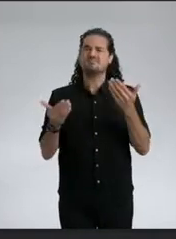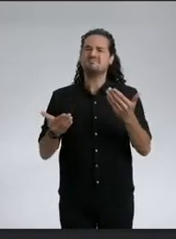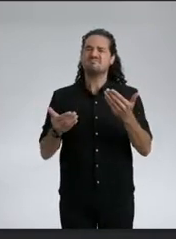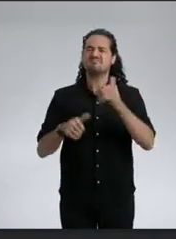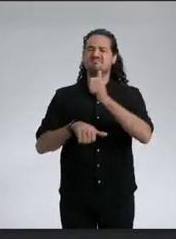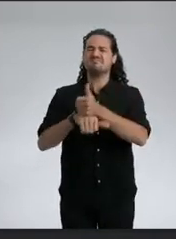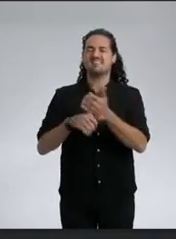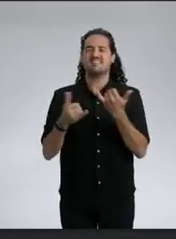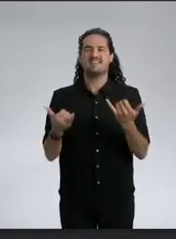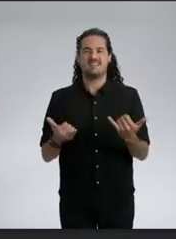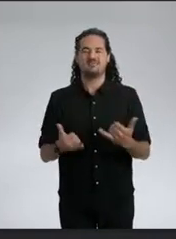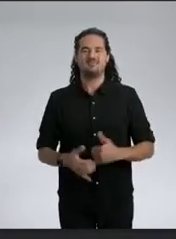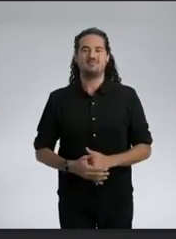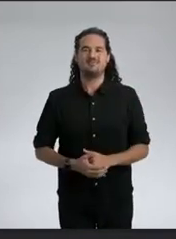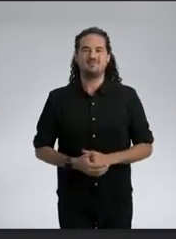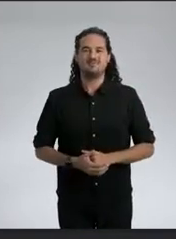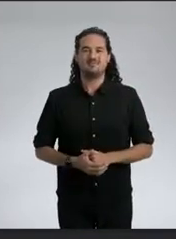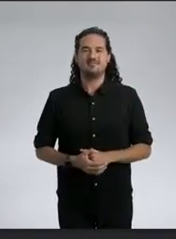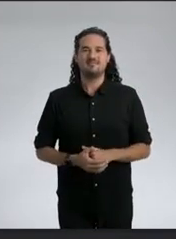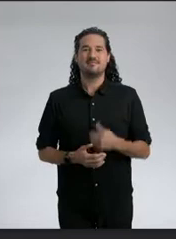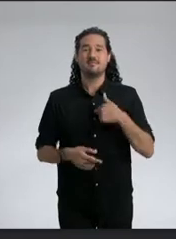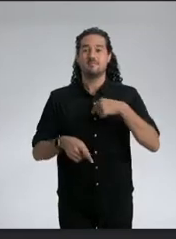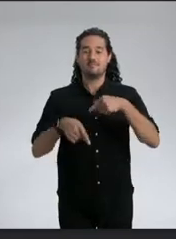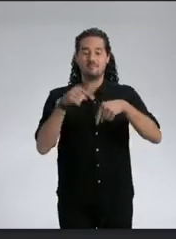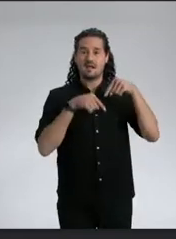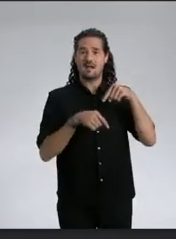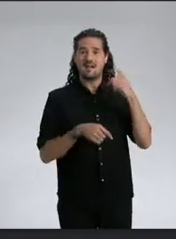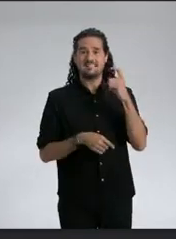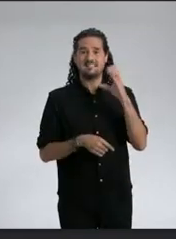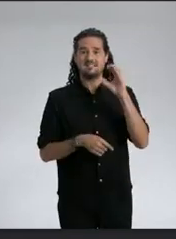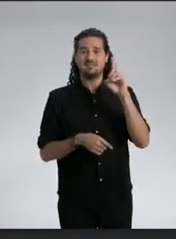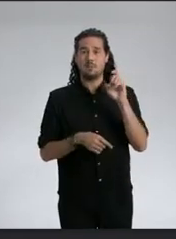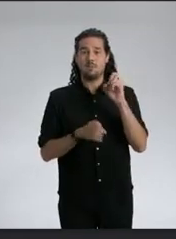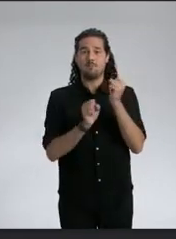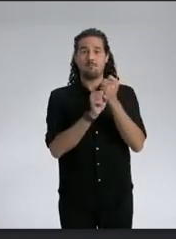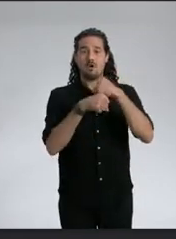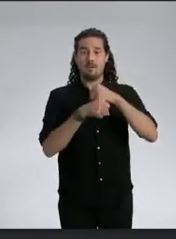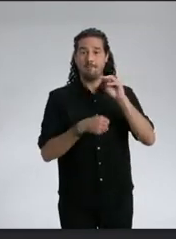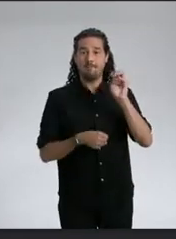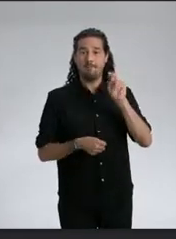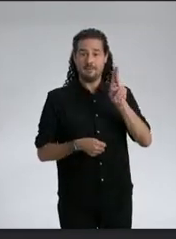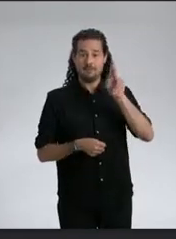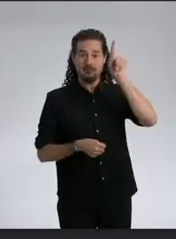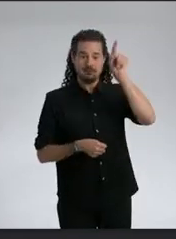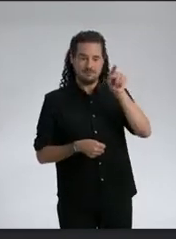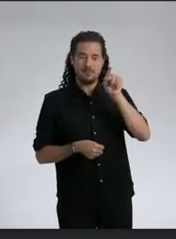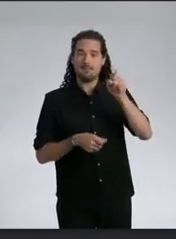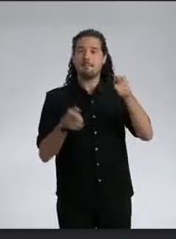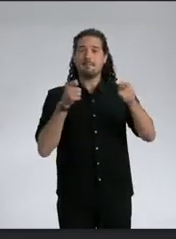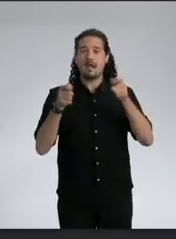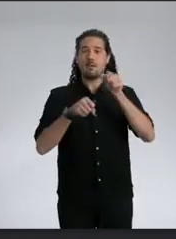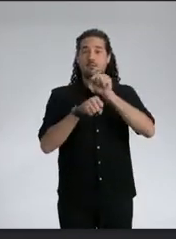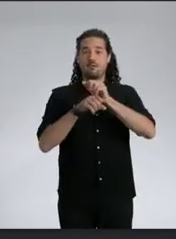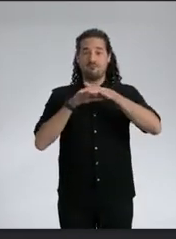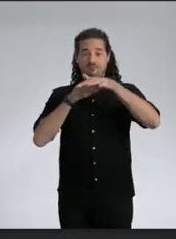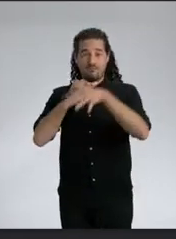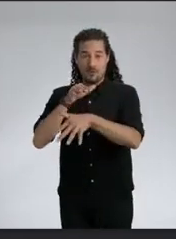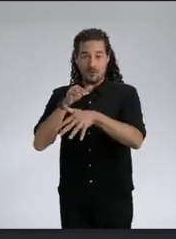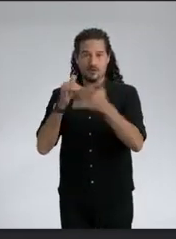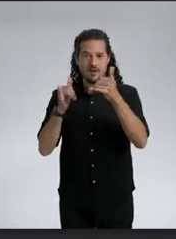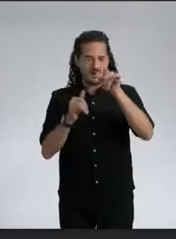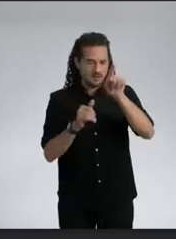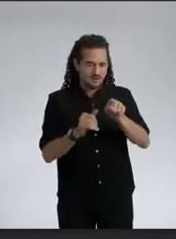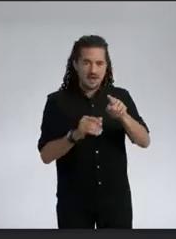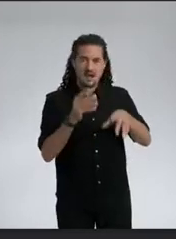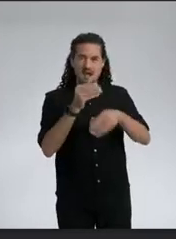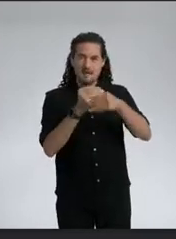I'll go back to the Xcode Cloud product menu, selecting Manage Workflows this time, and I'll click Plus to add a new one.